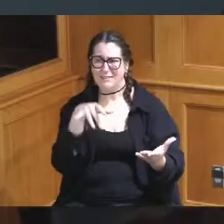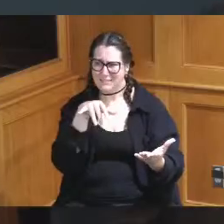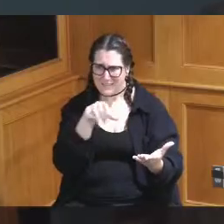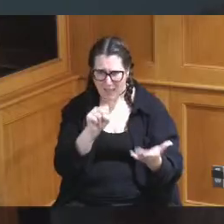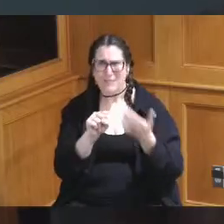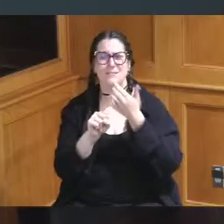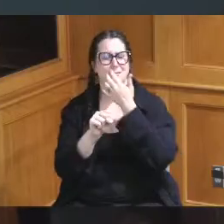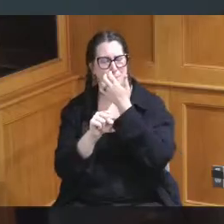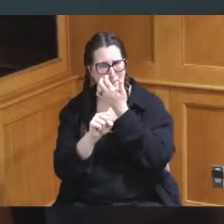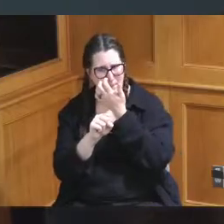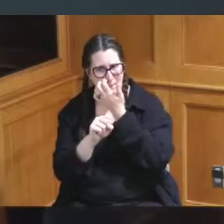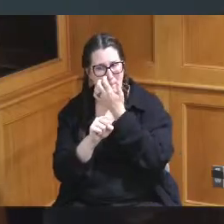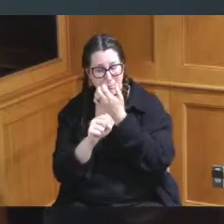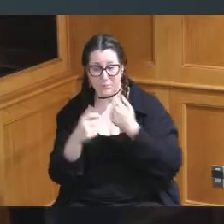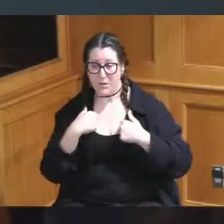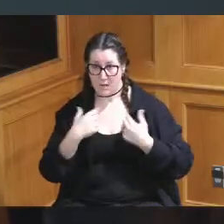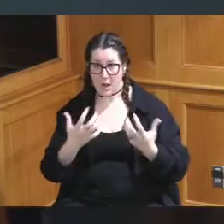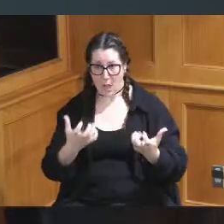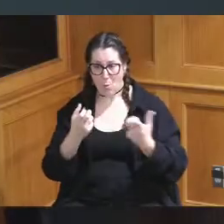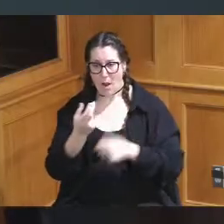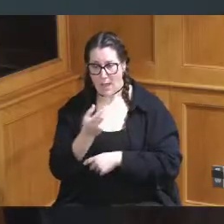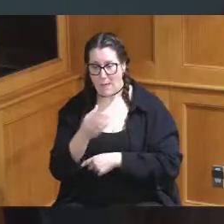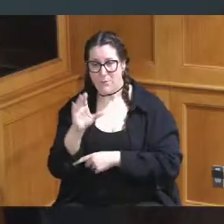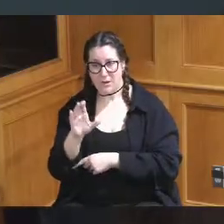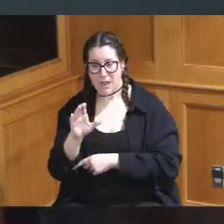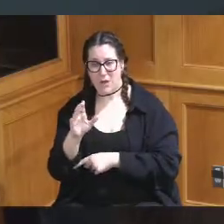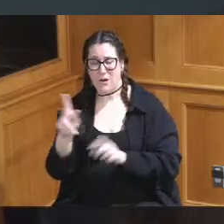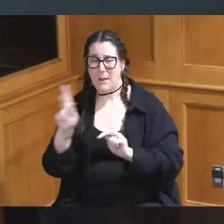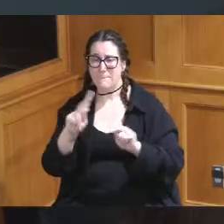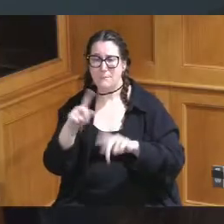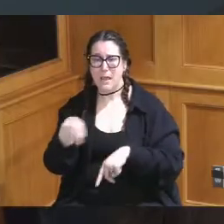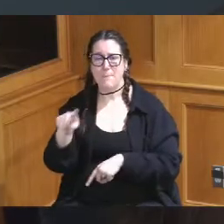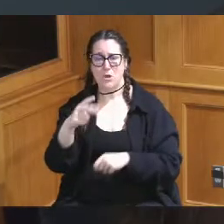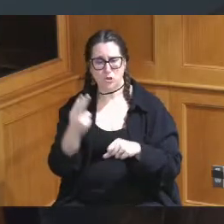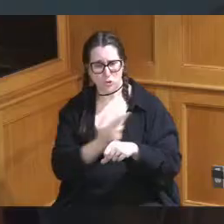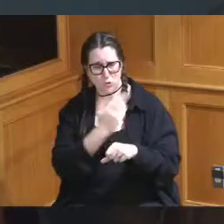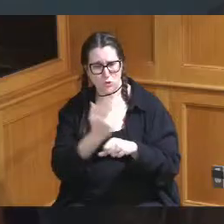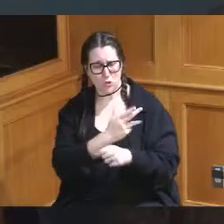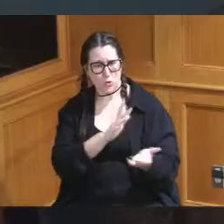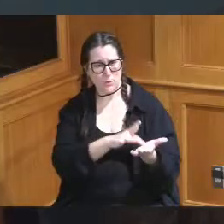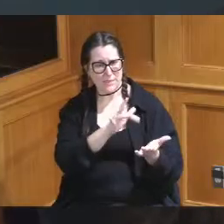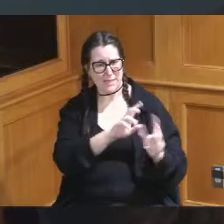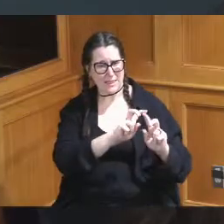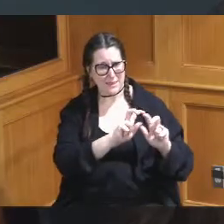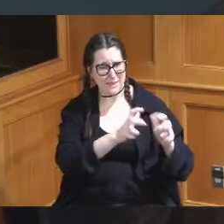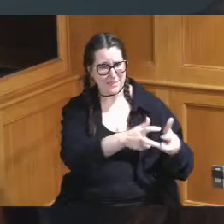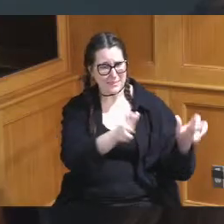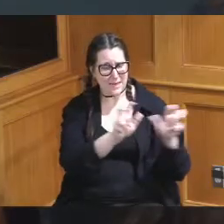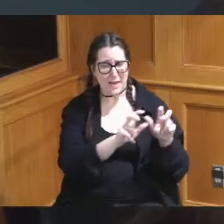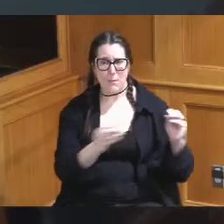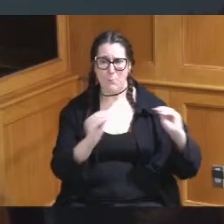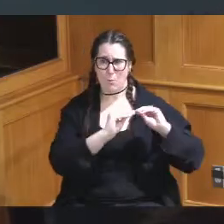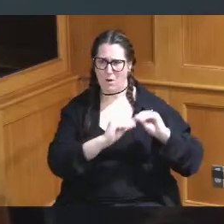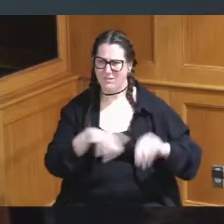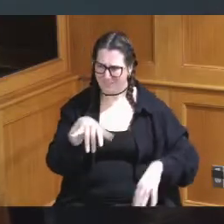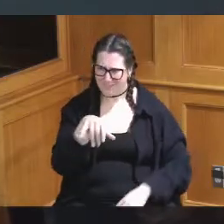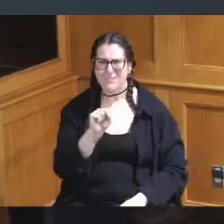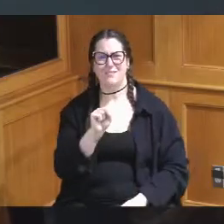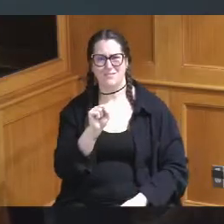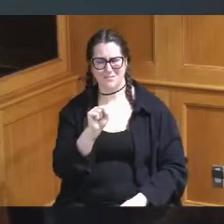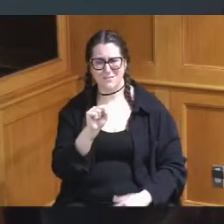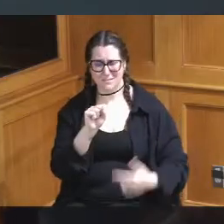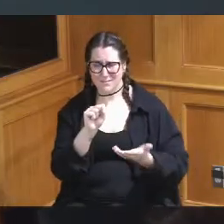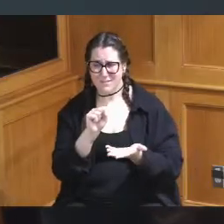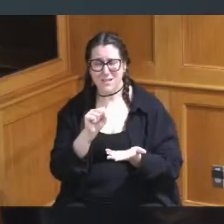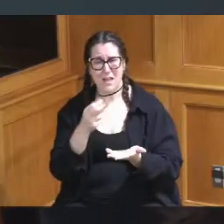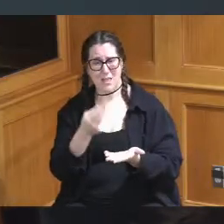Yes. Did I want the Hamilton County residents to use the stadium more? Yes. Did I want the